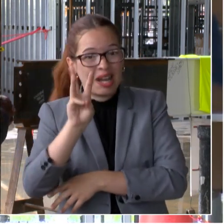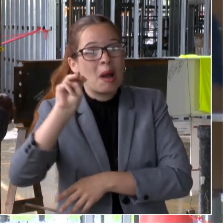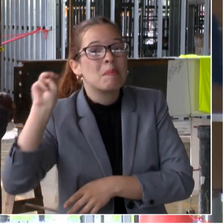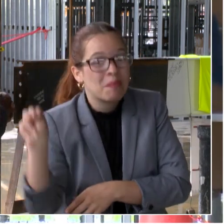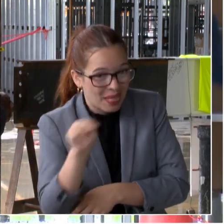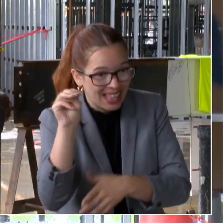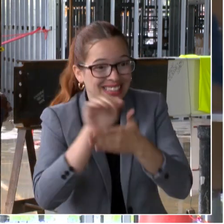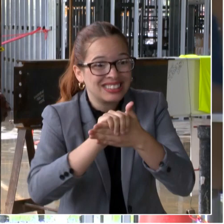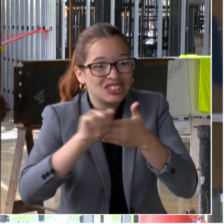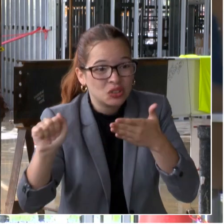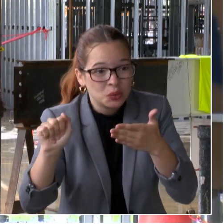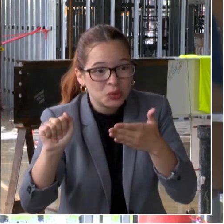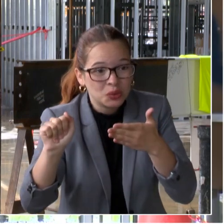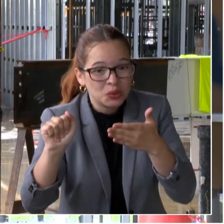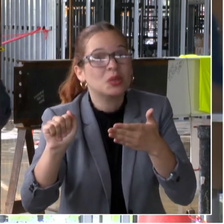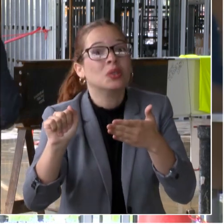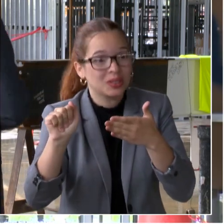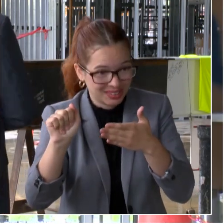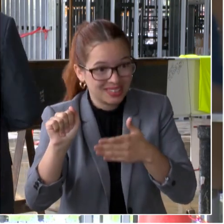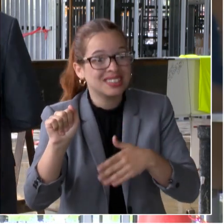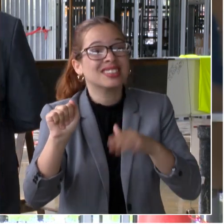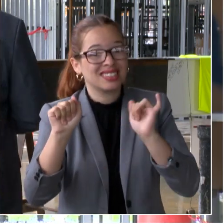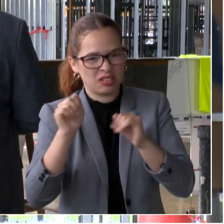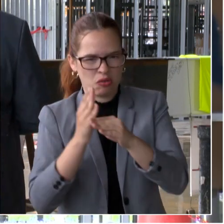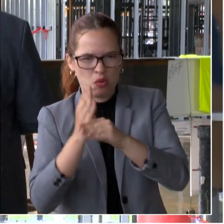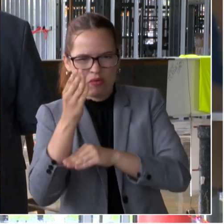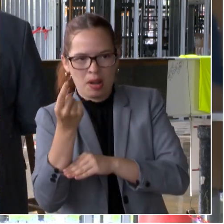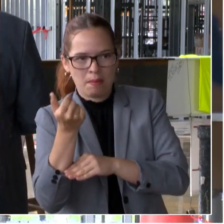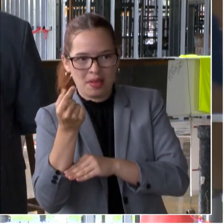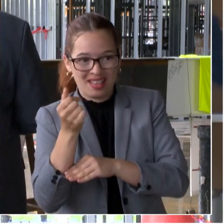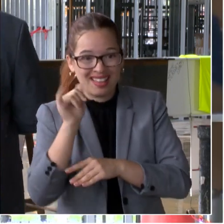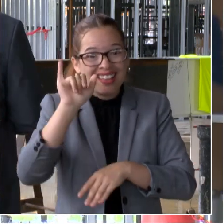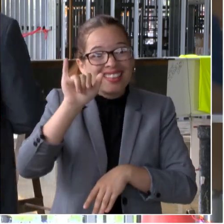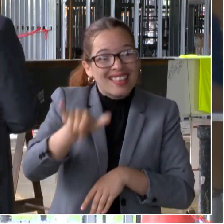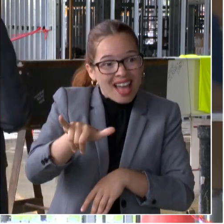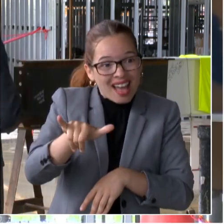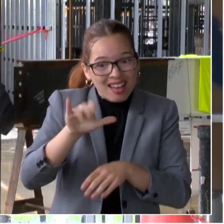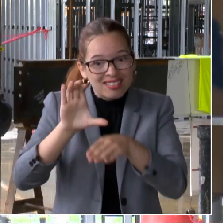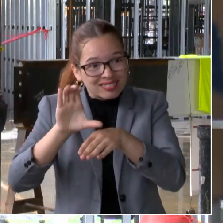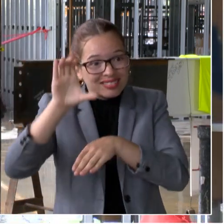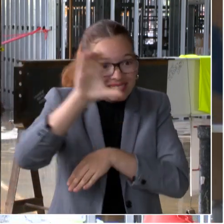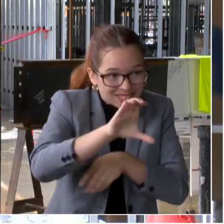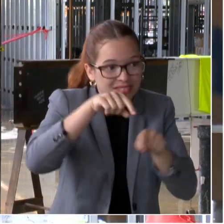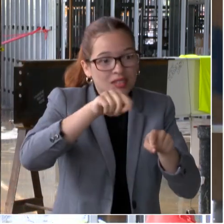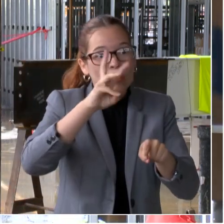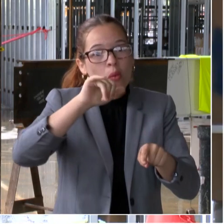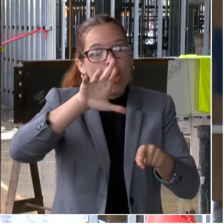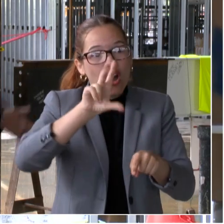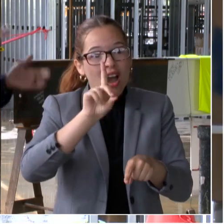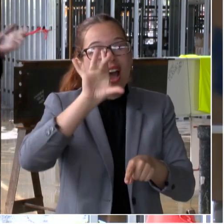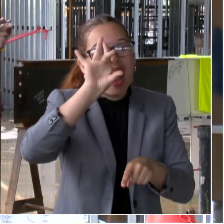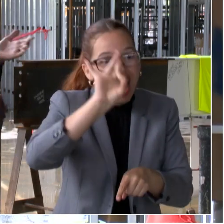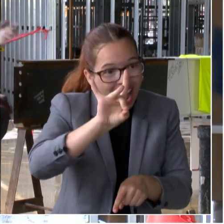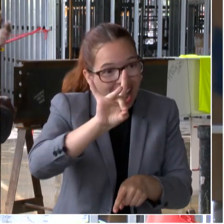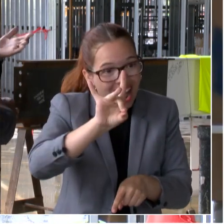at St. Elizabeth in Ward 8. That doesn't include all of the other investments in Ward 8, almost $1 billion.